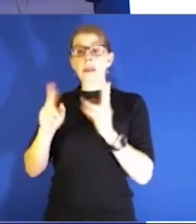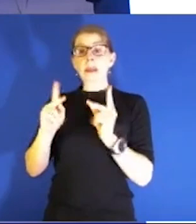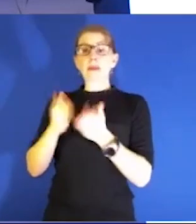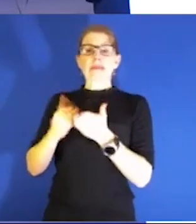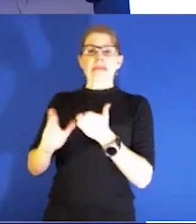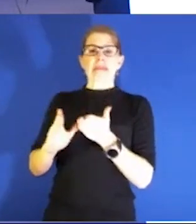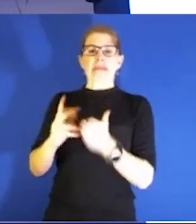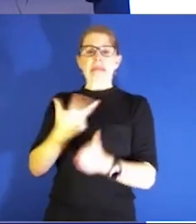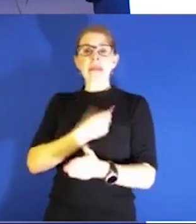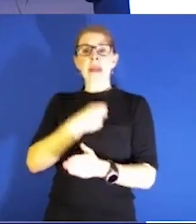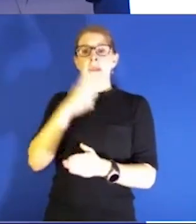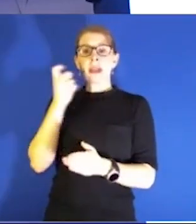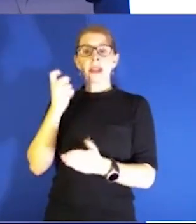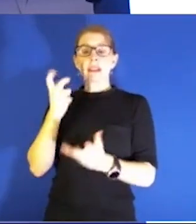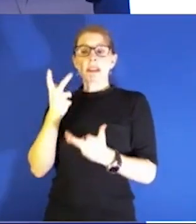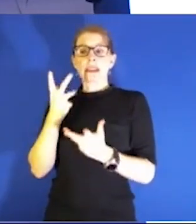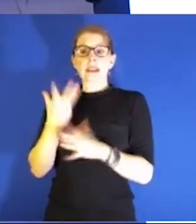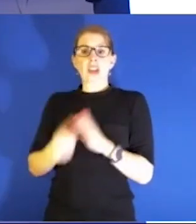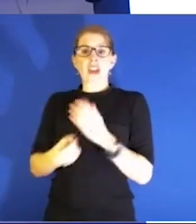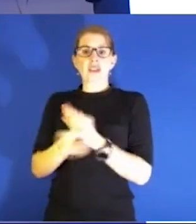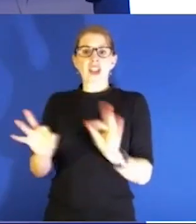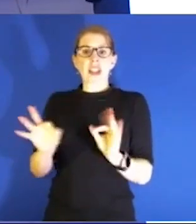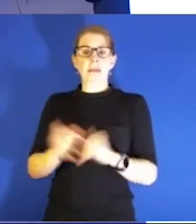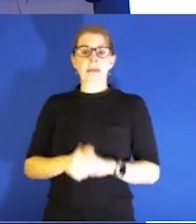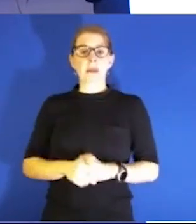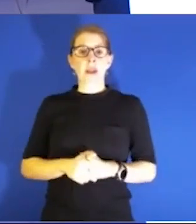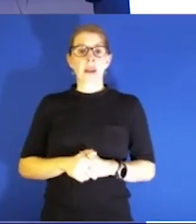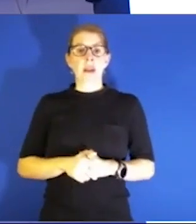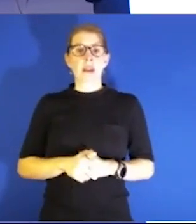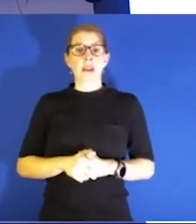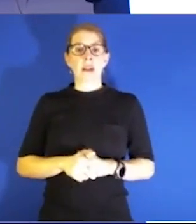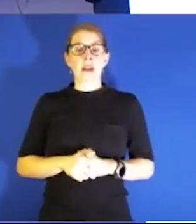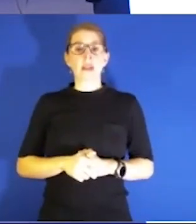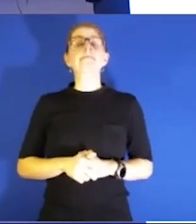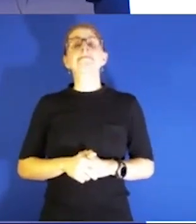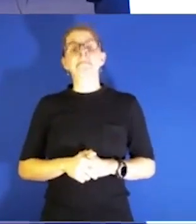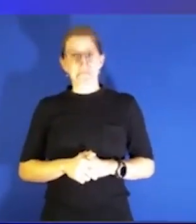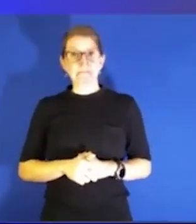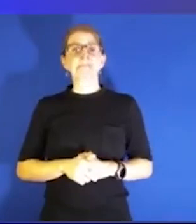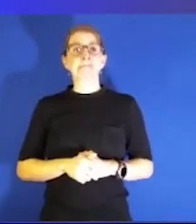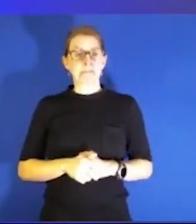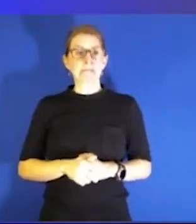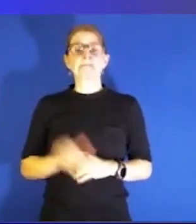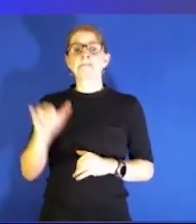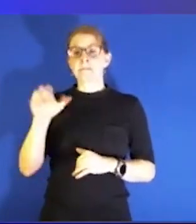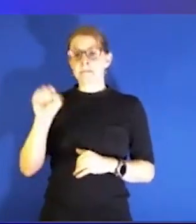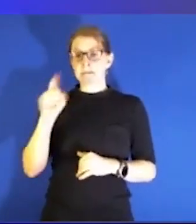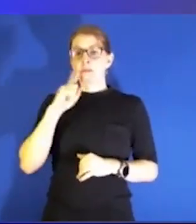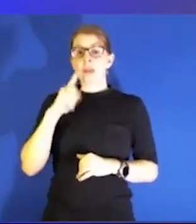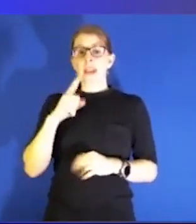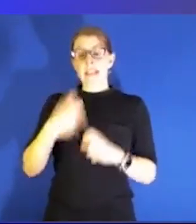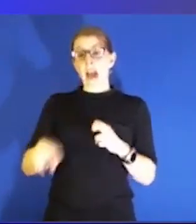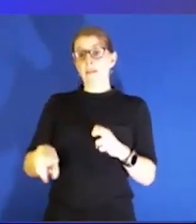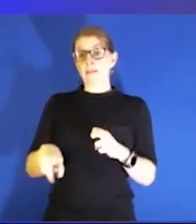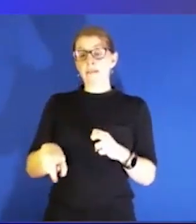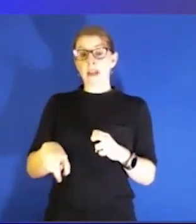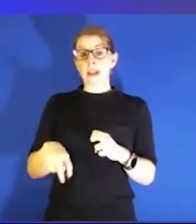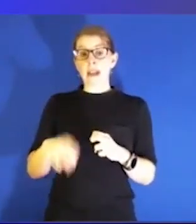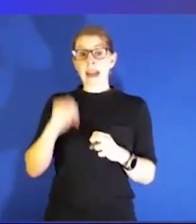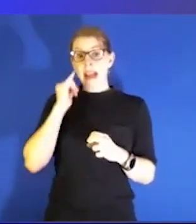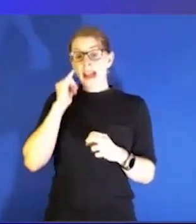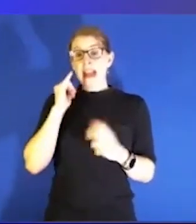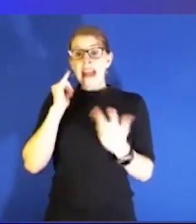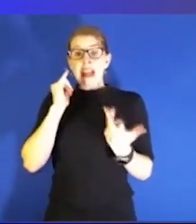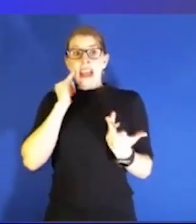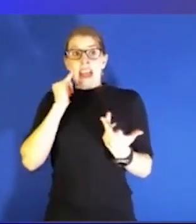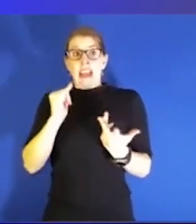do we have those conversations with them feeling that type of loss? Yes. Well, I think people, it's tough, right? Otherwise, there would be an easy answer if there was an